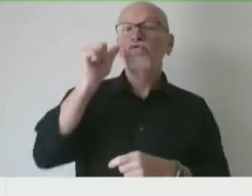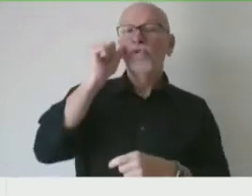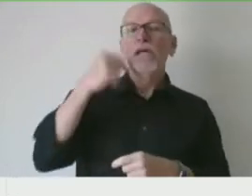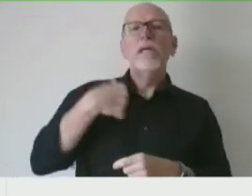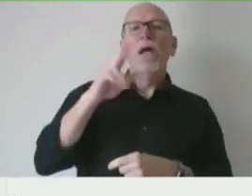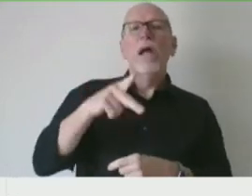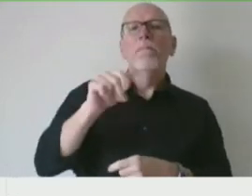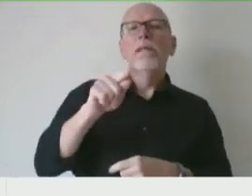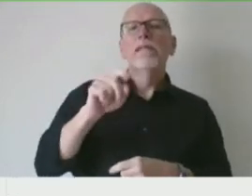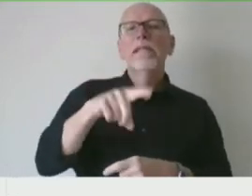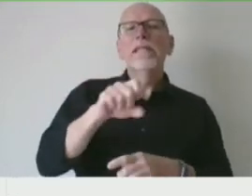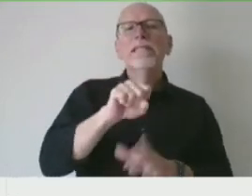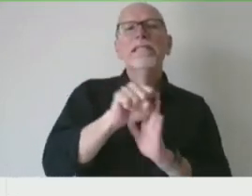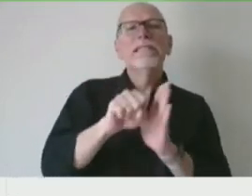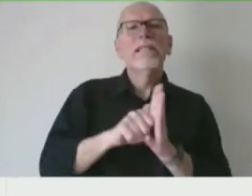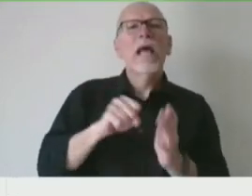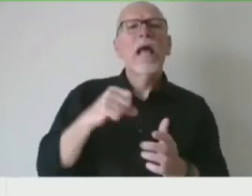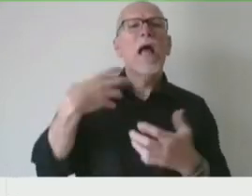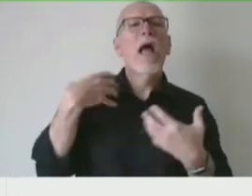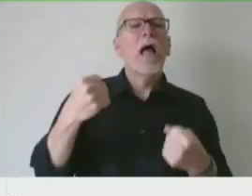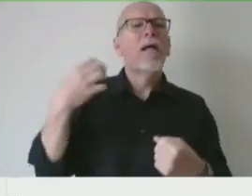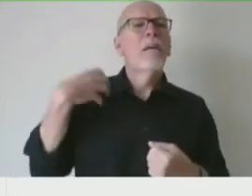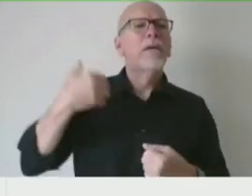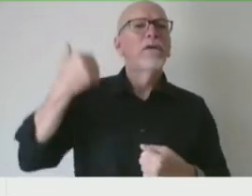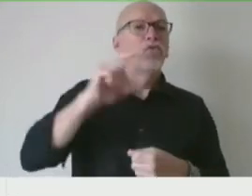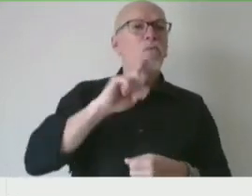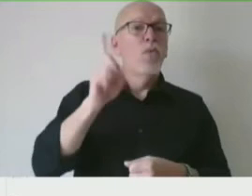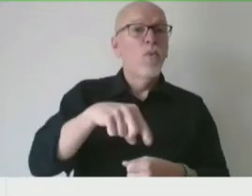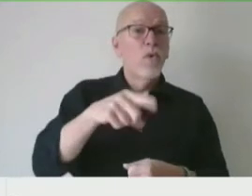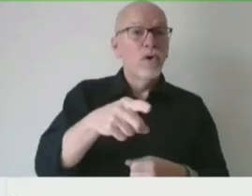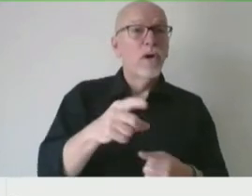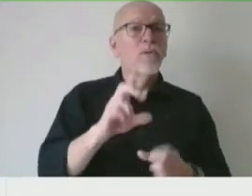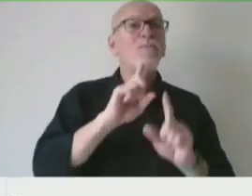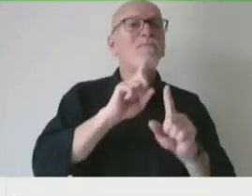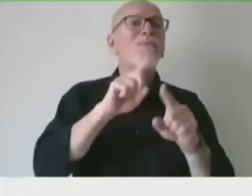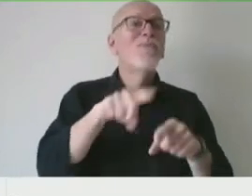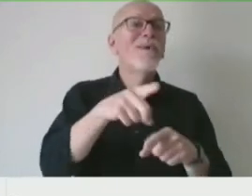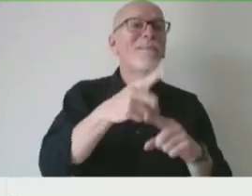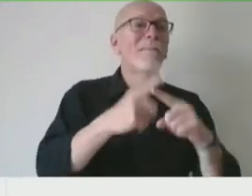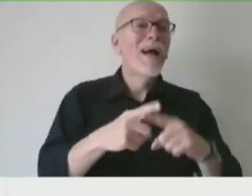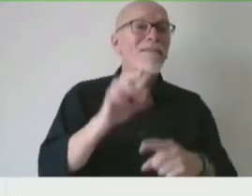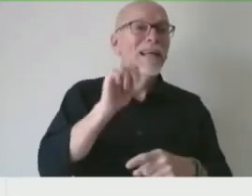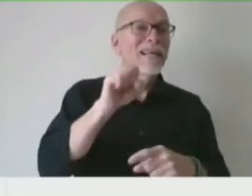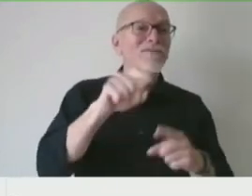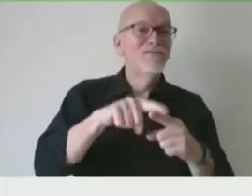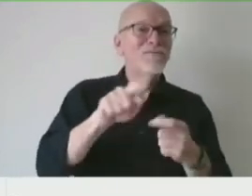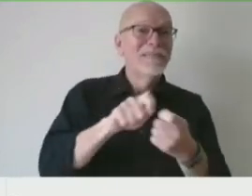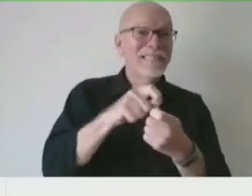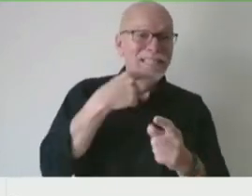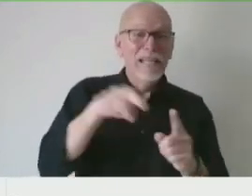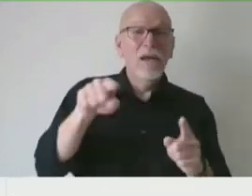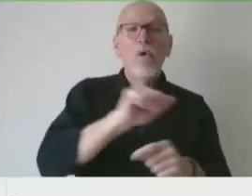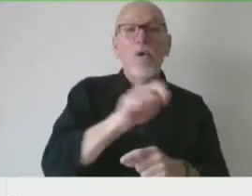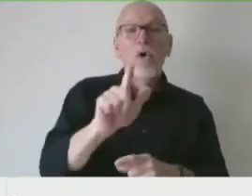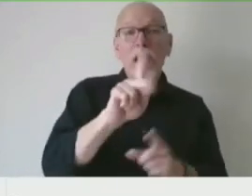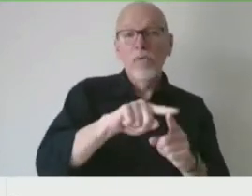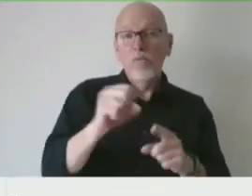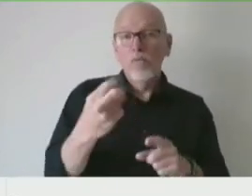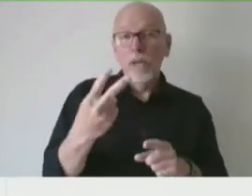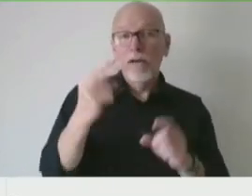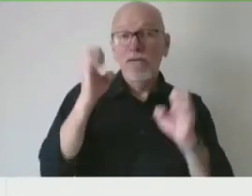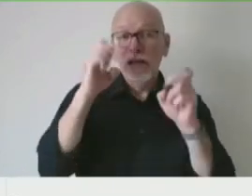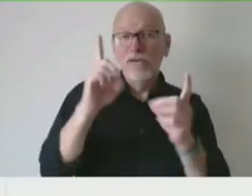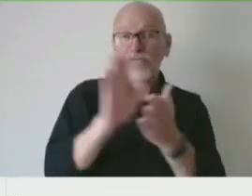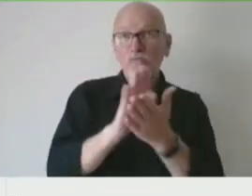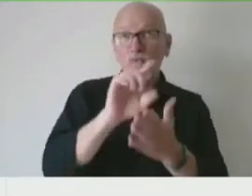State Health Commissioner order regarding reporting of positive cases to specifically state that all K-12 educational